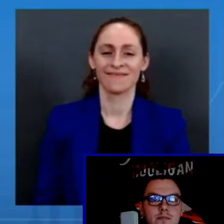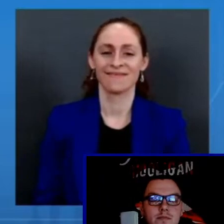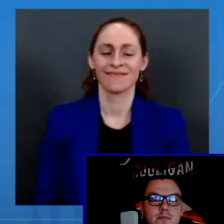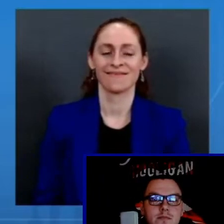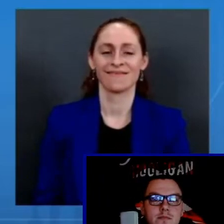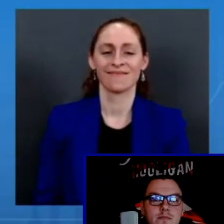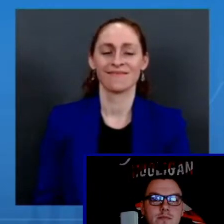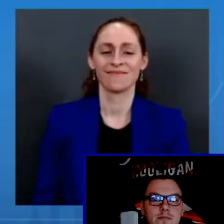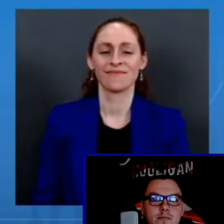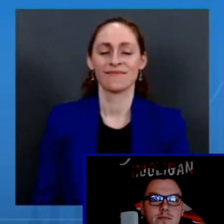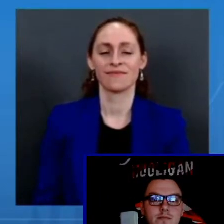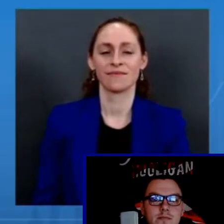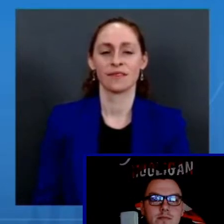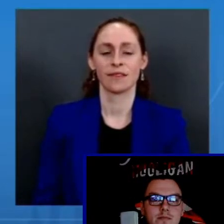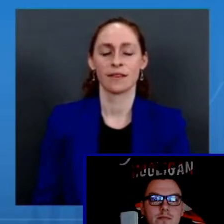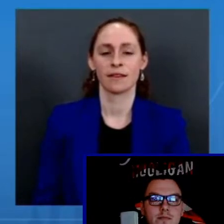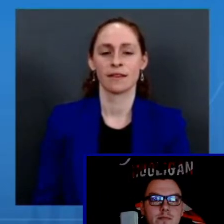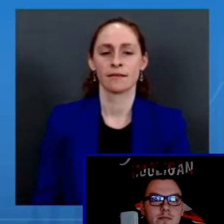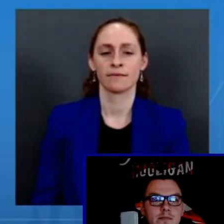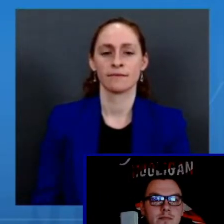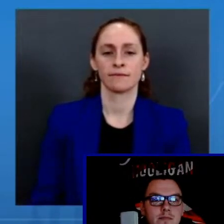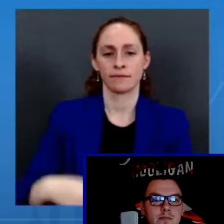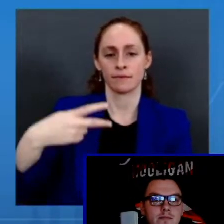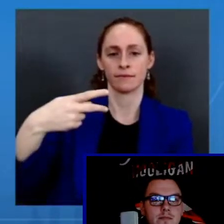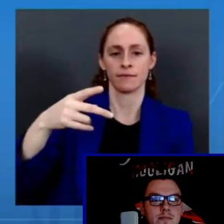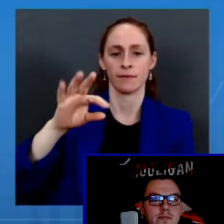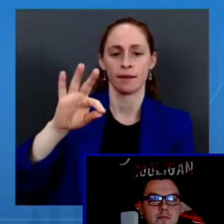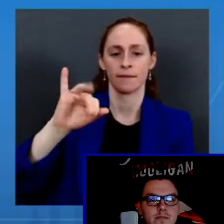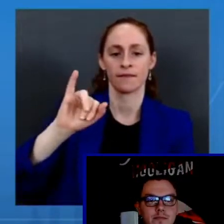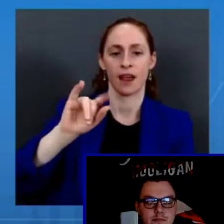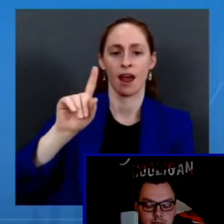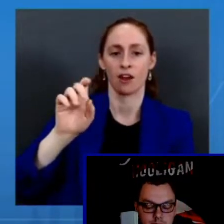immediately provide them to states and jurisdictions for distribution.